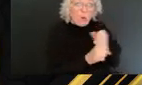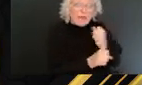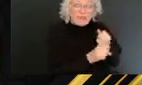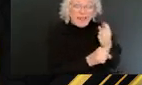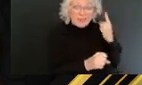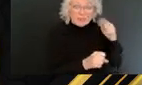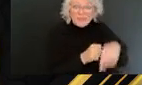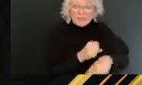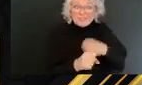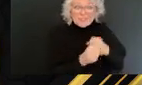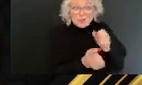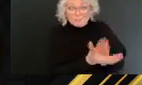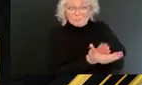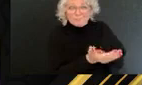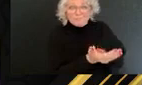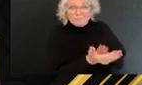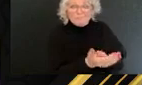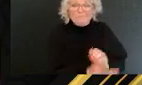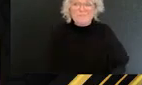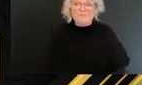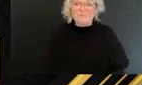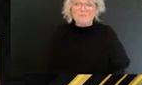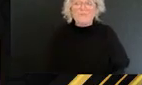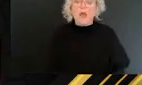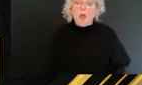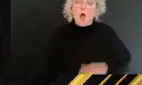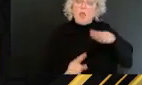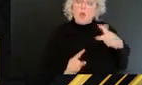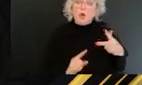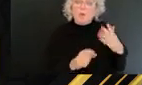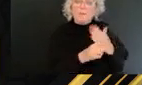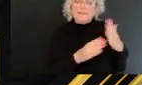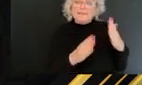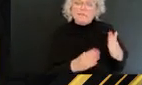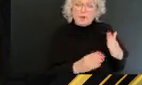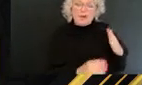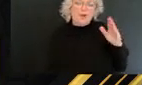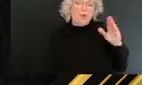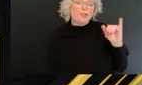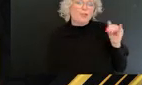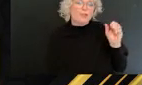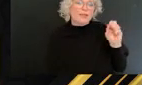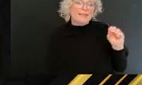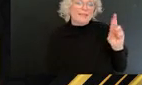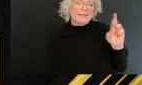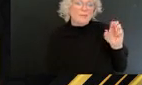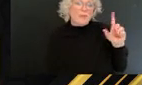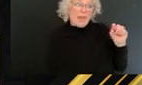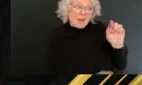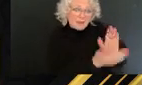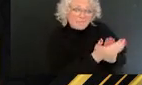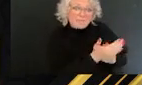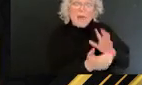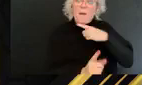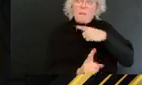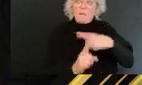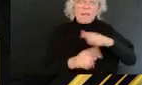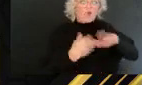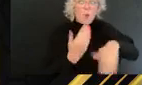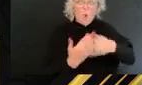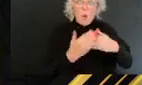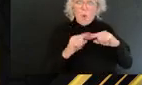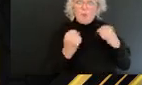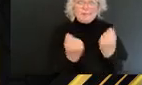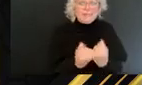last year. I want to acknowledge our third business partner, Dr. Jason Barrett, and the rest of the team from Accessible